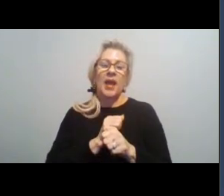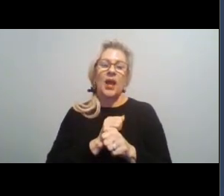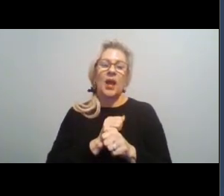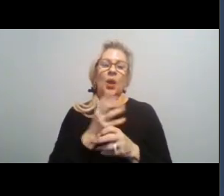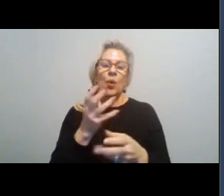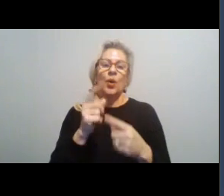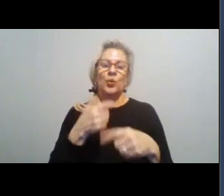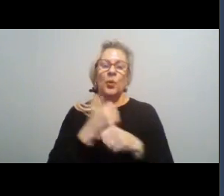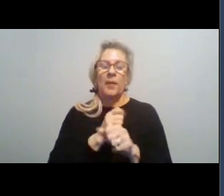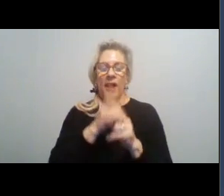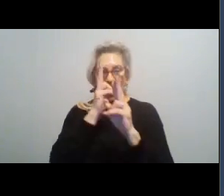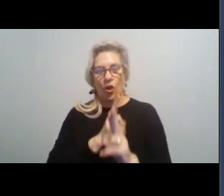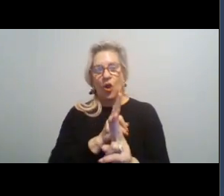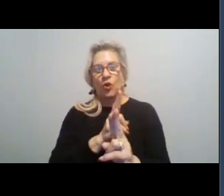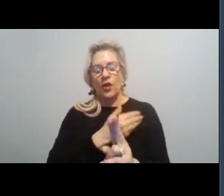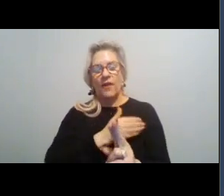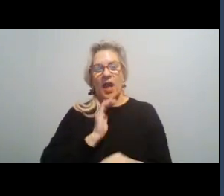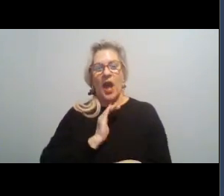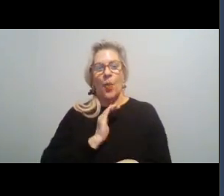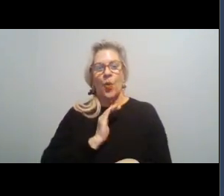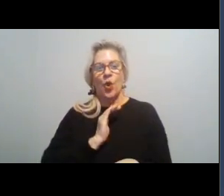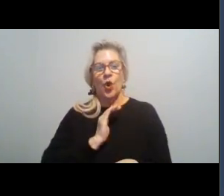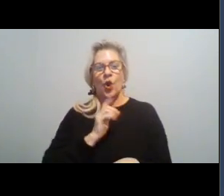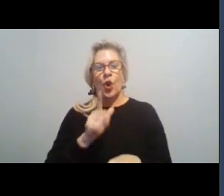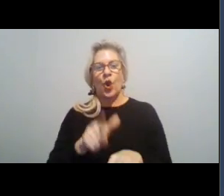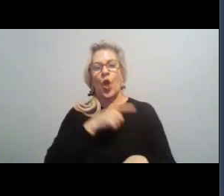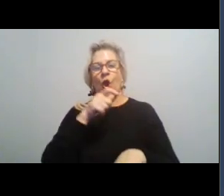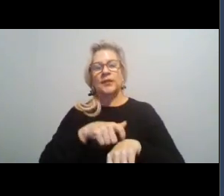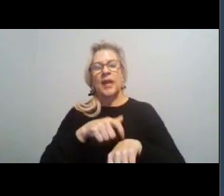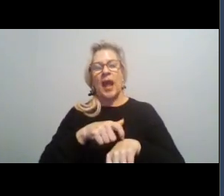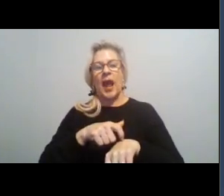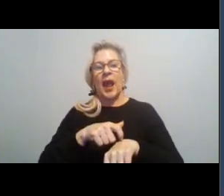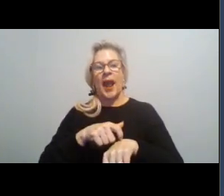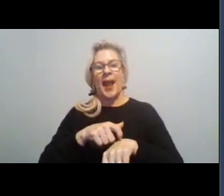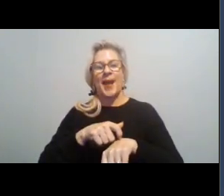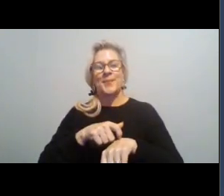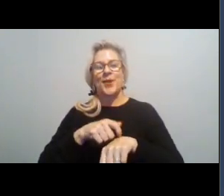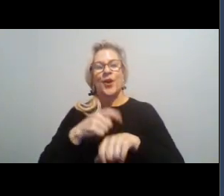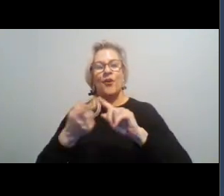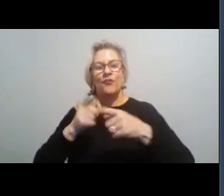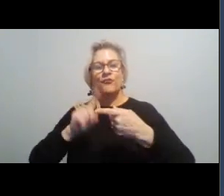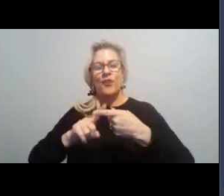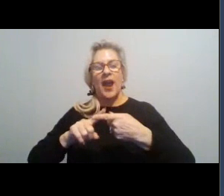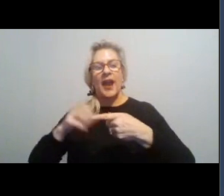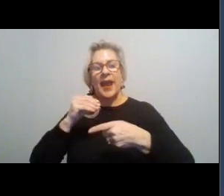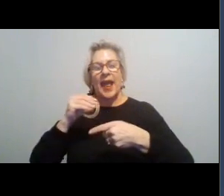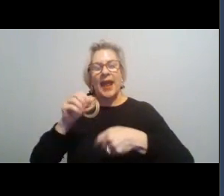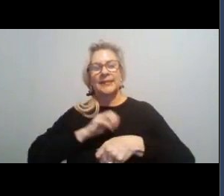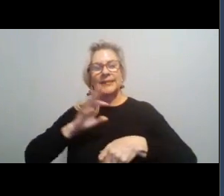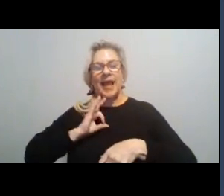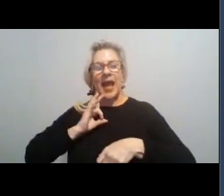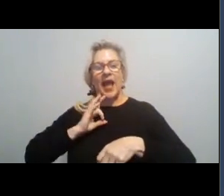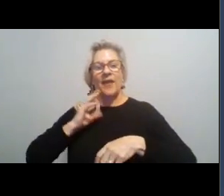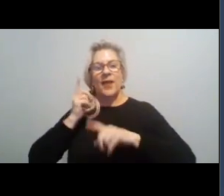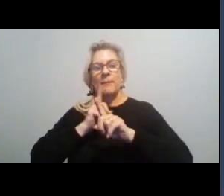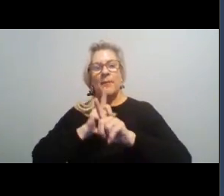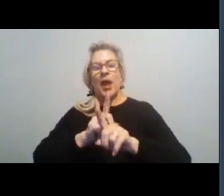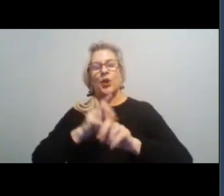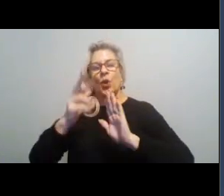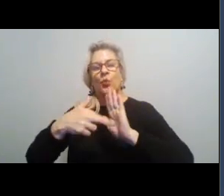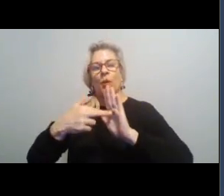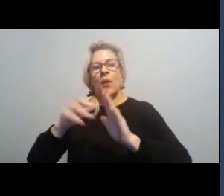make in honor of our longtime colleague, commissioner, and friend, and mentor, and role model, Bob